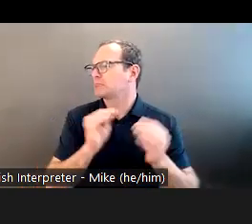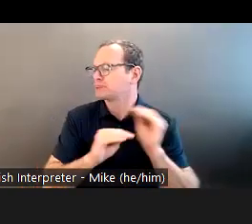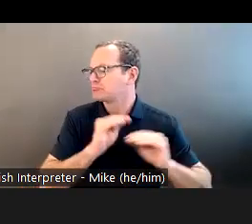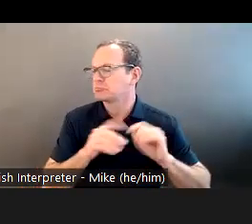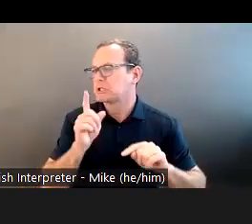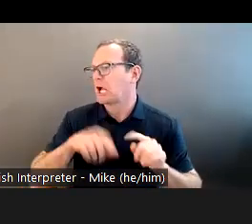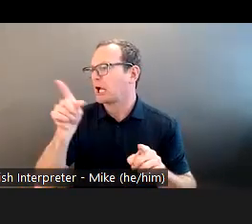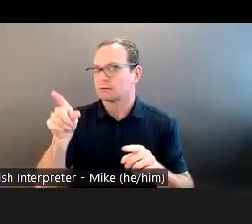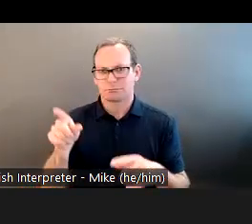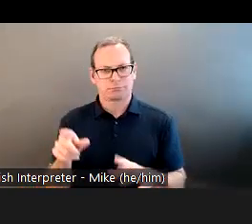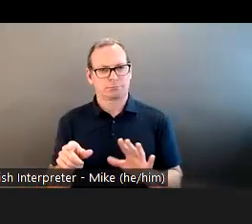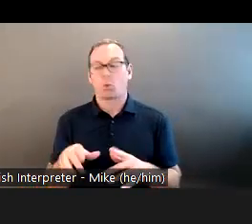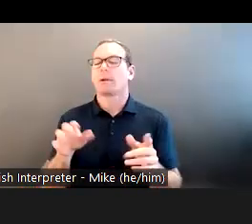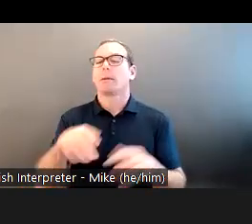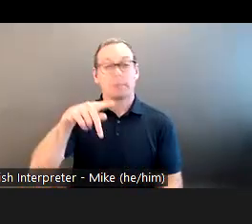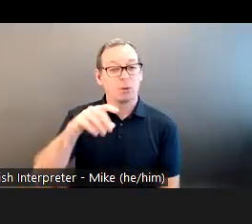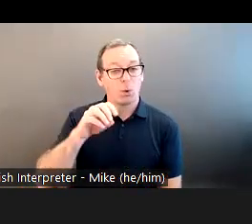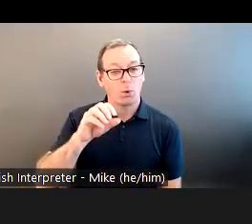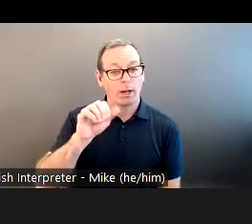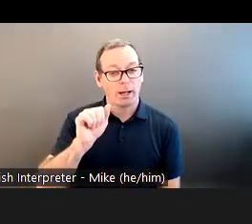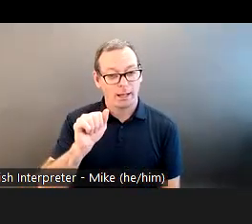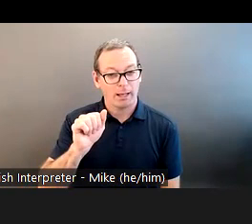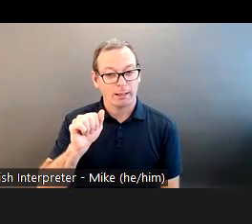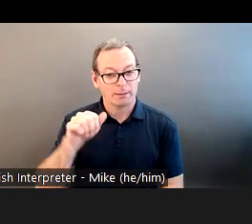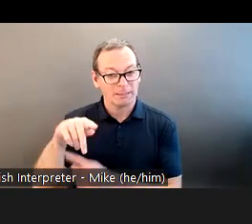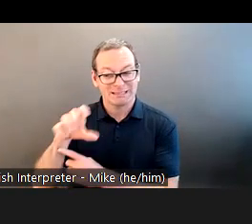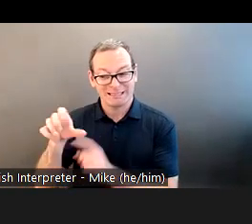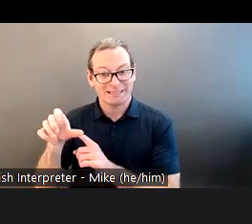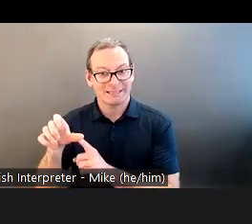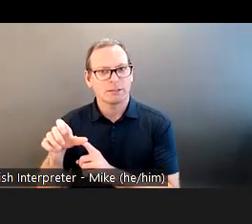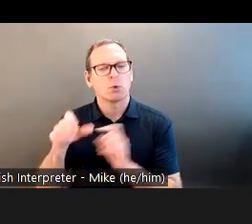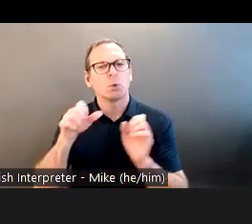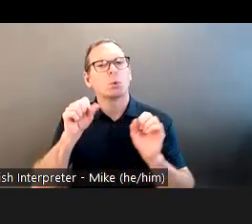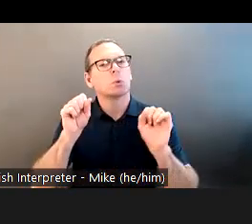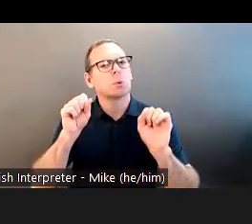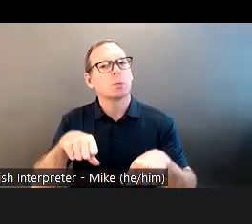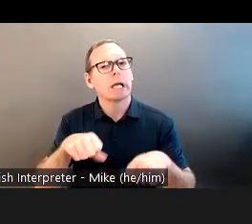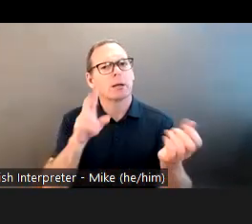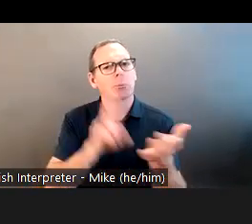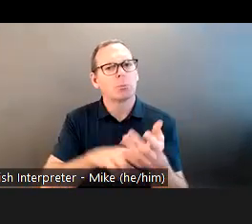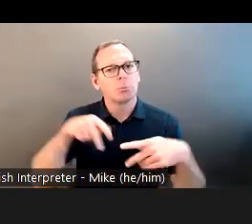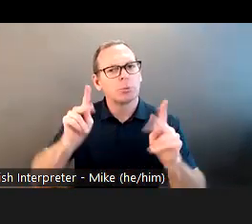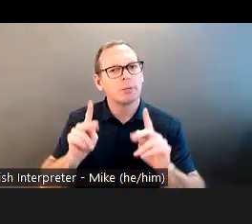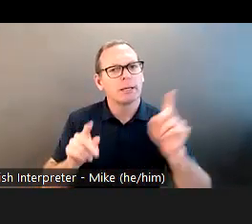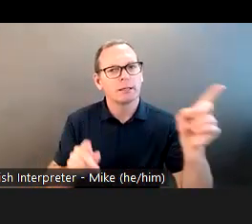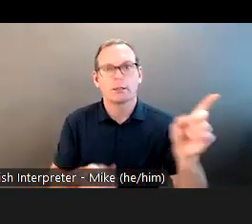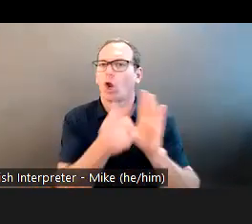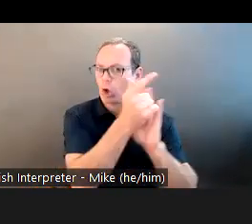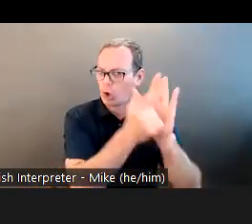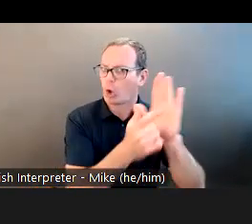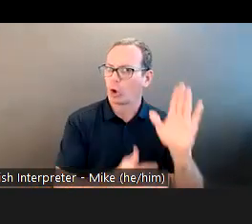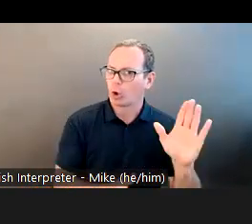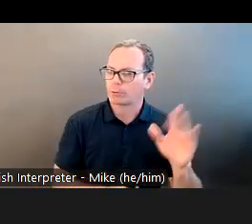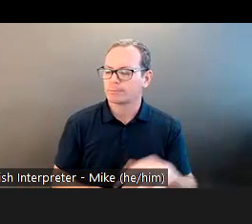That's the lawyer's job. So a person may not be able to make decisions about their income or their expenses or